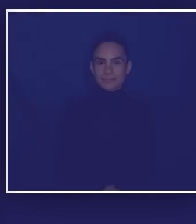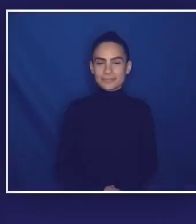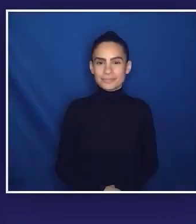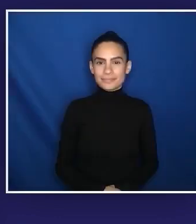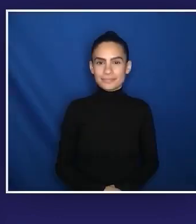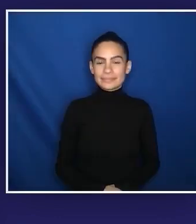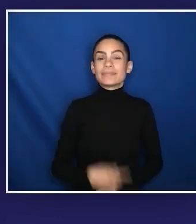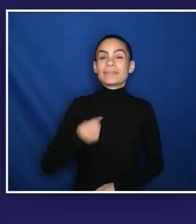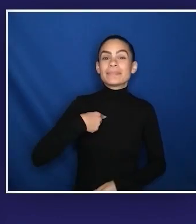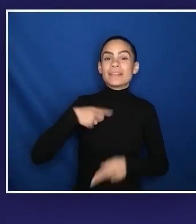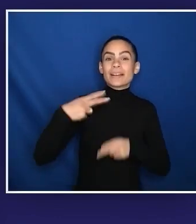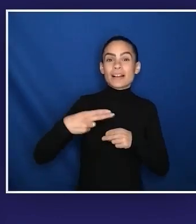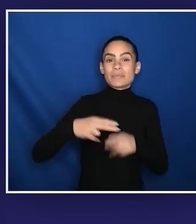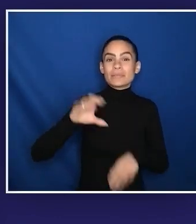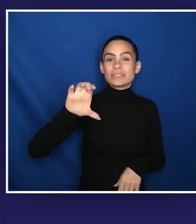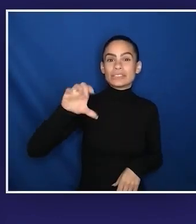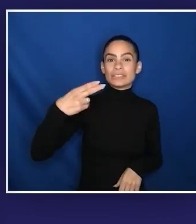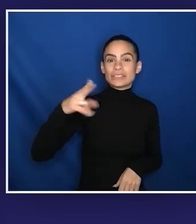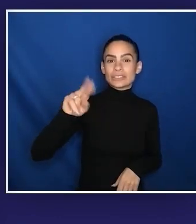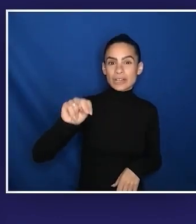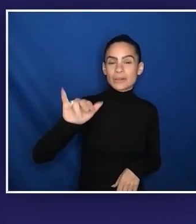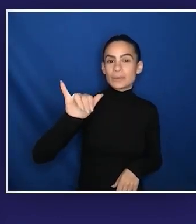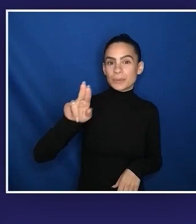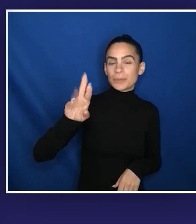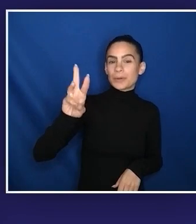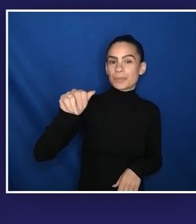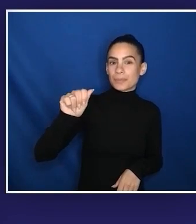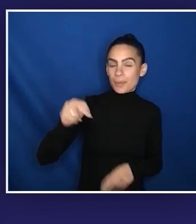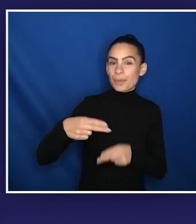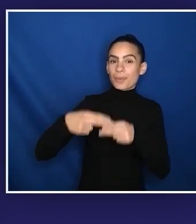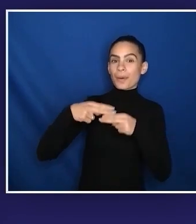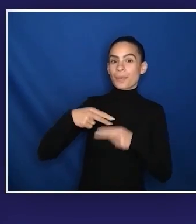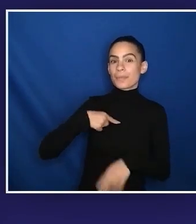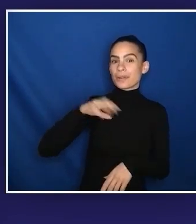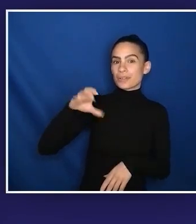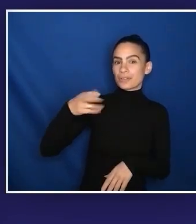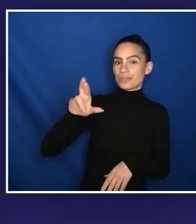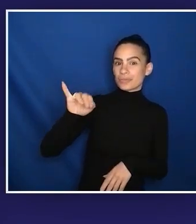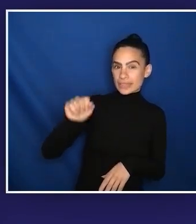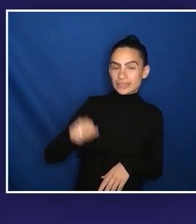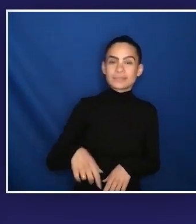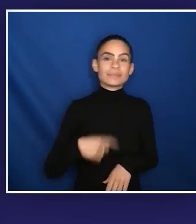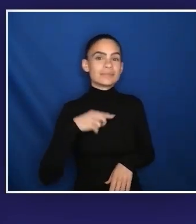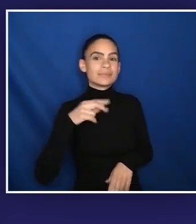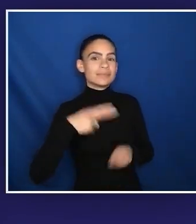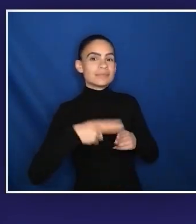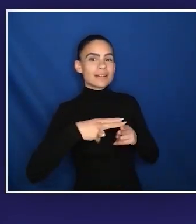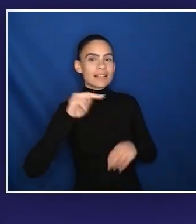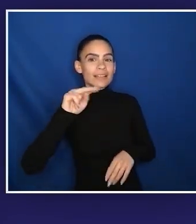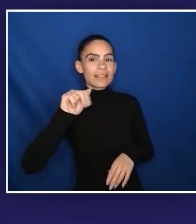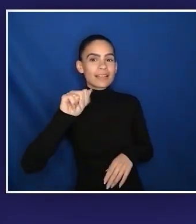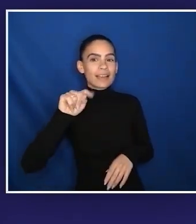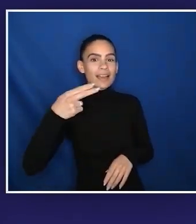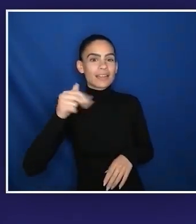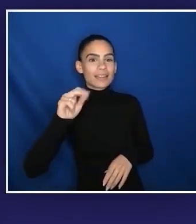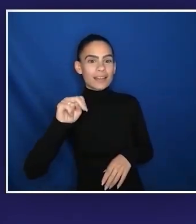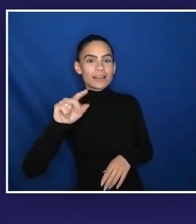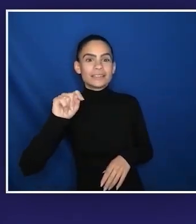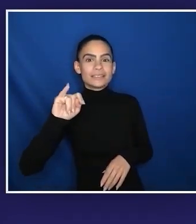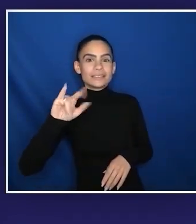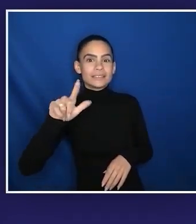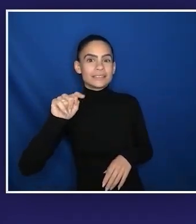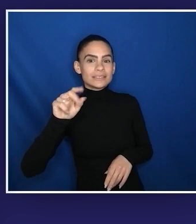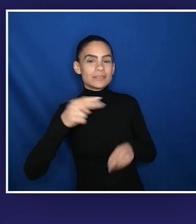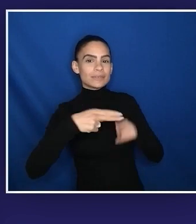side. Both wear masks. My name is Chun-Yu Won, but I go by Chris. My name is Nathan Tilton. I go by Nate Tilton. And we are the